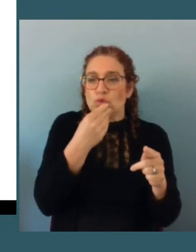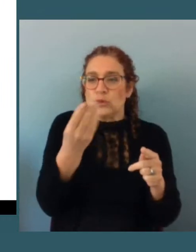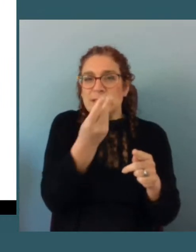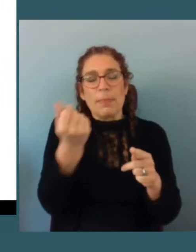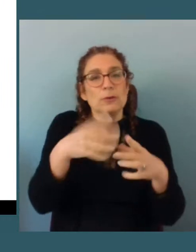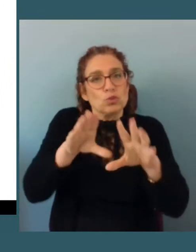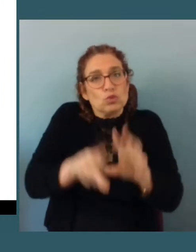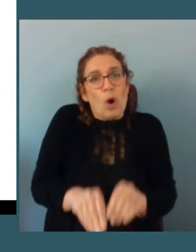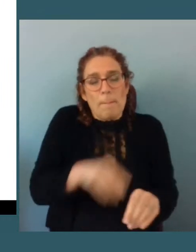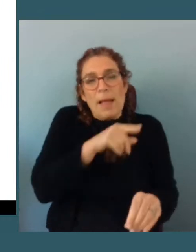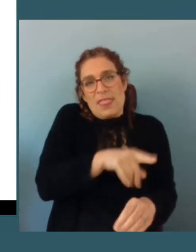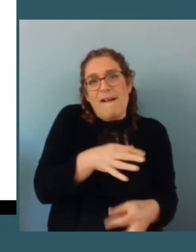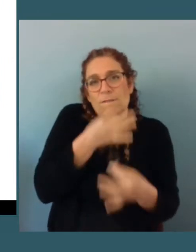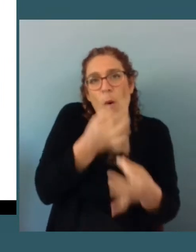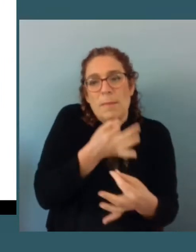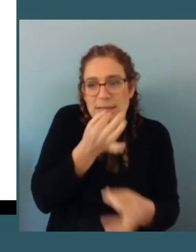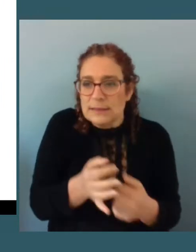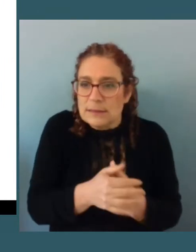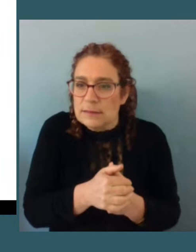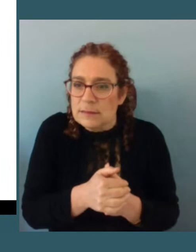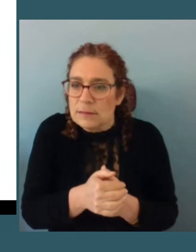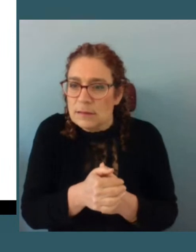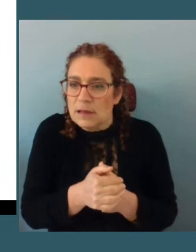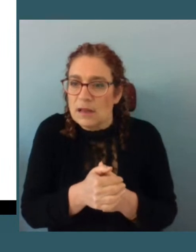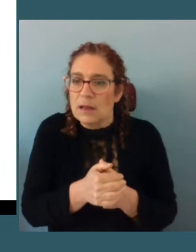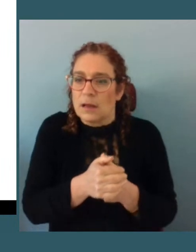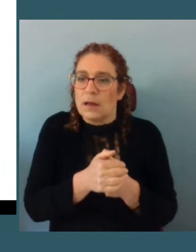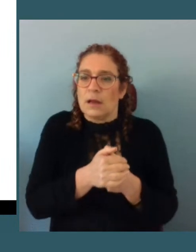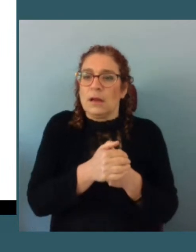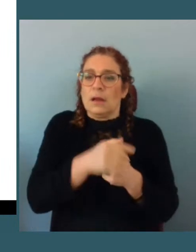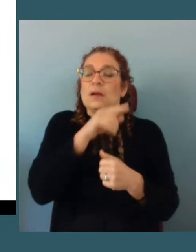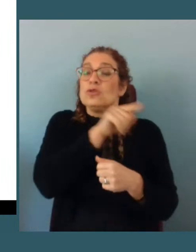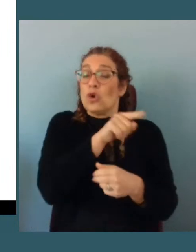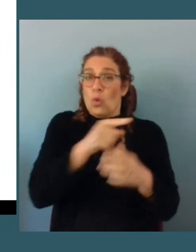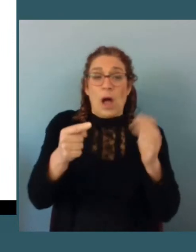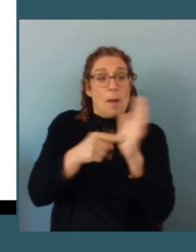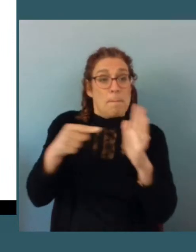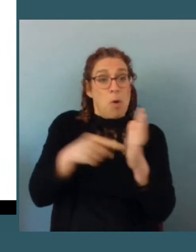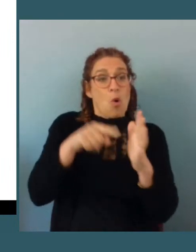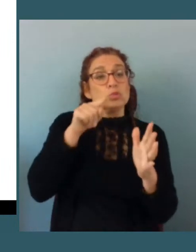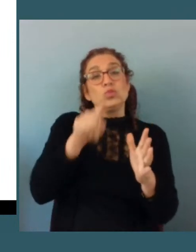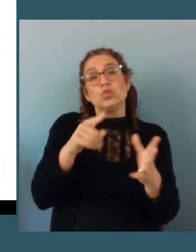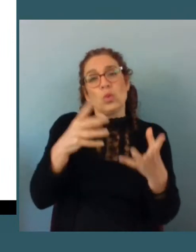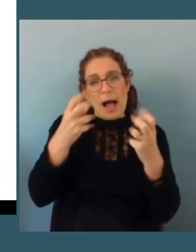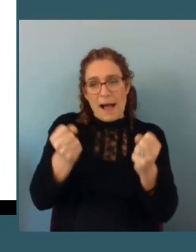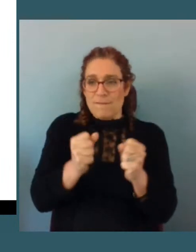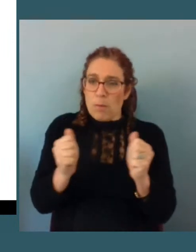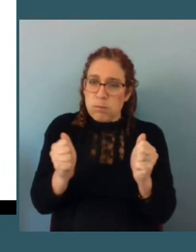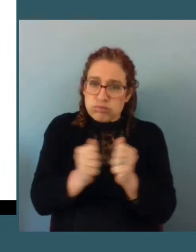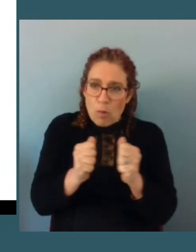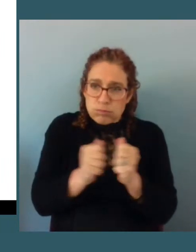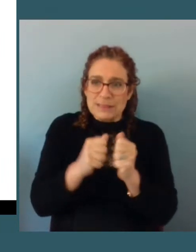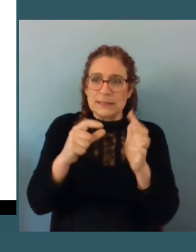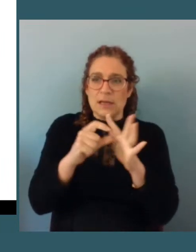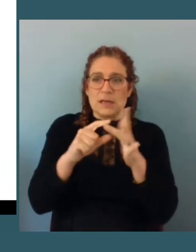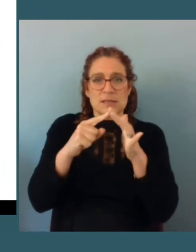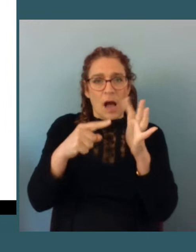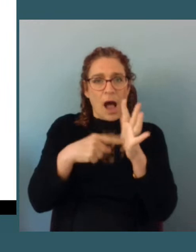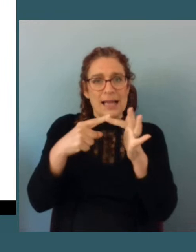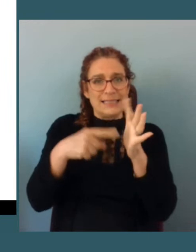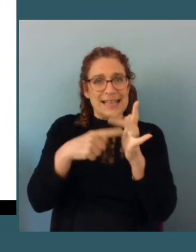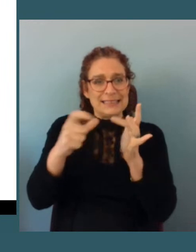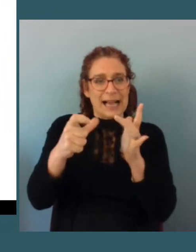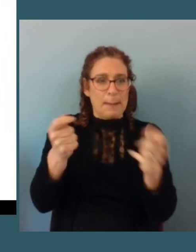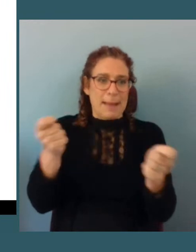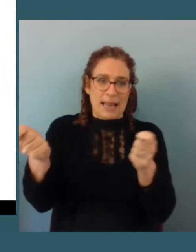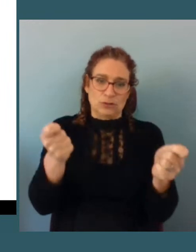important to get a clear management plan, but the most important thing is to instigate appropriate dietetic management. So the key thing